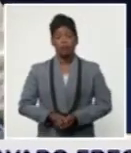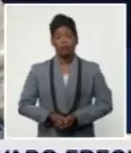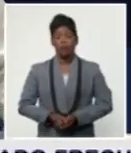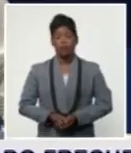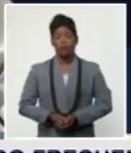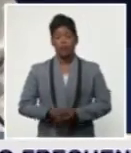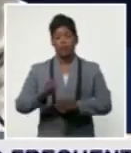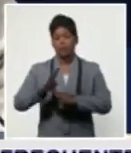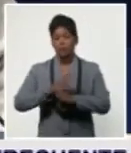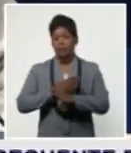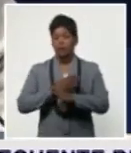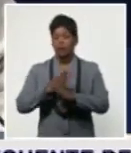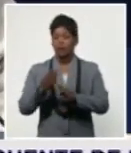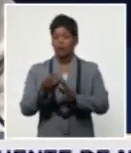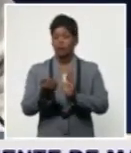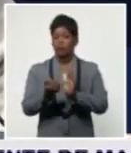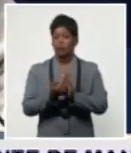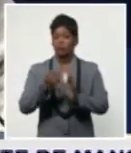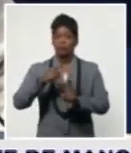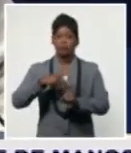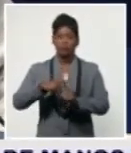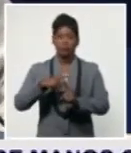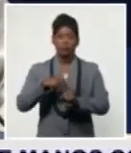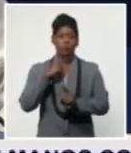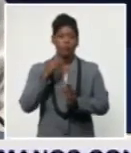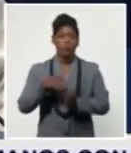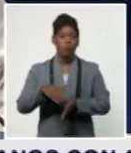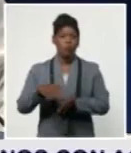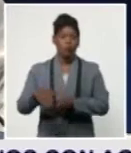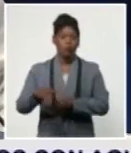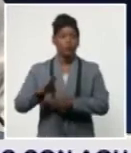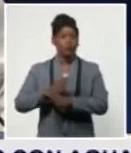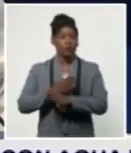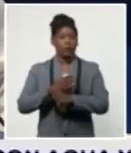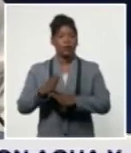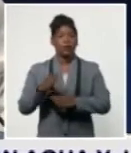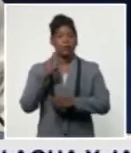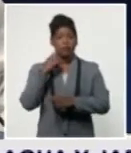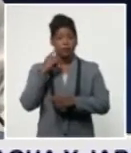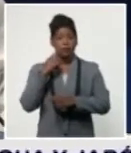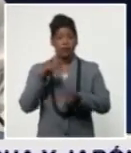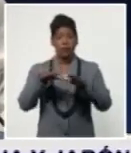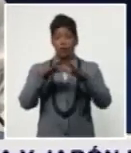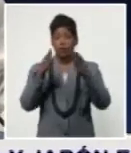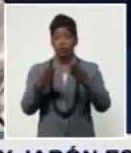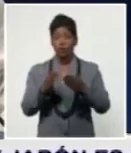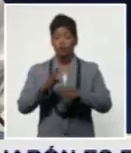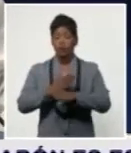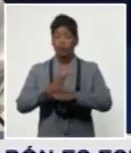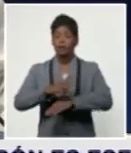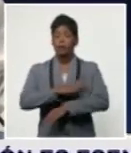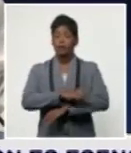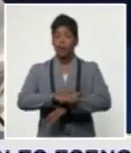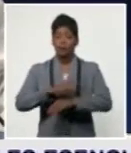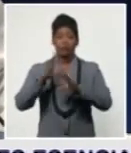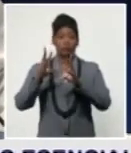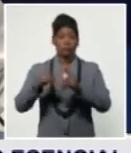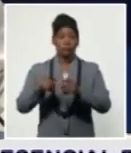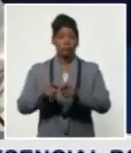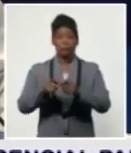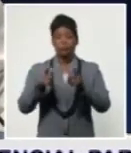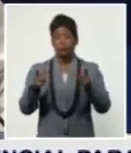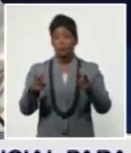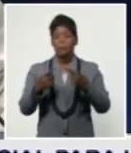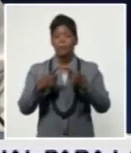cases and deaths in absolute numbers, but I think that an image can be more illustrative,